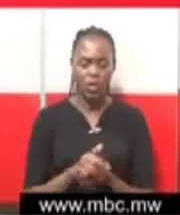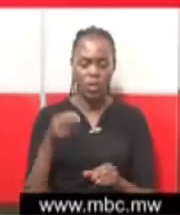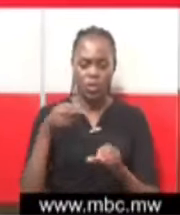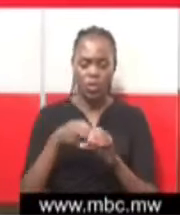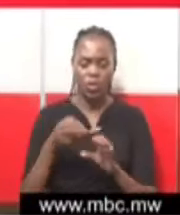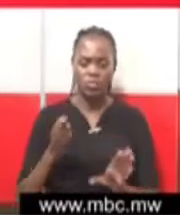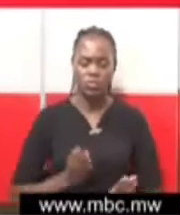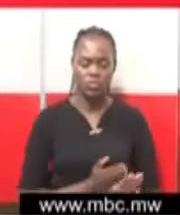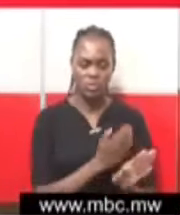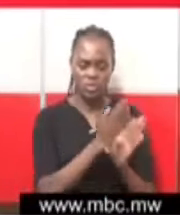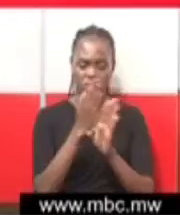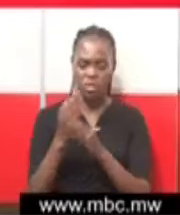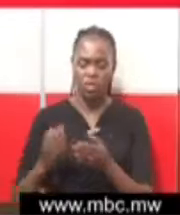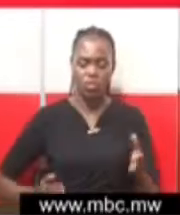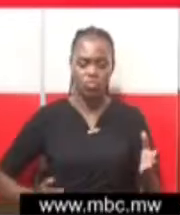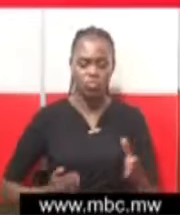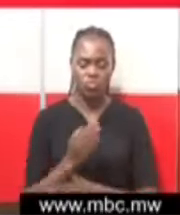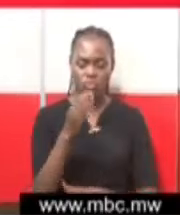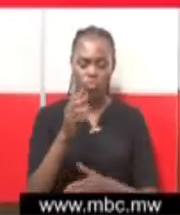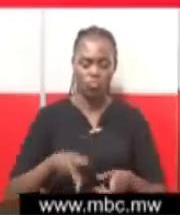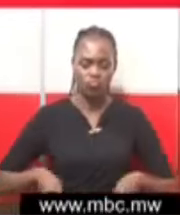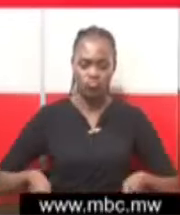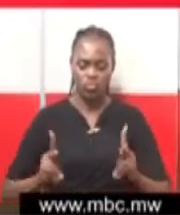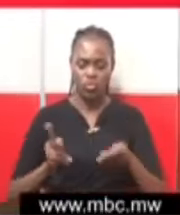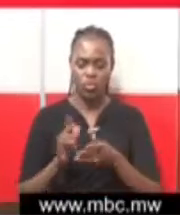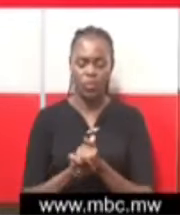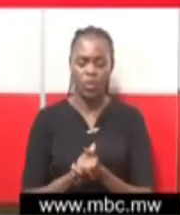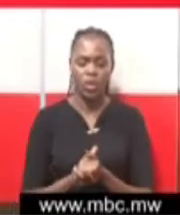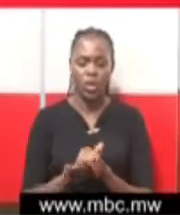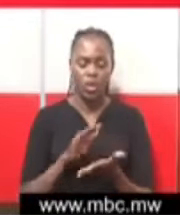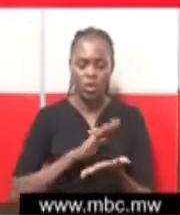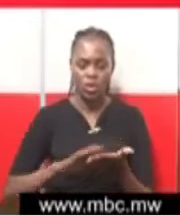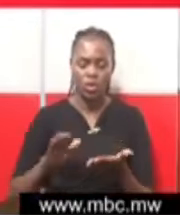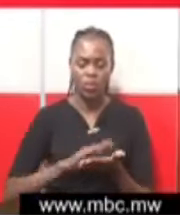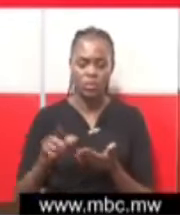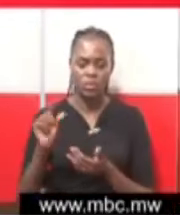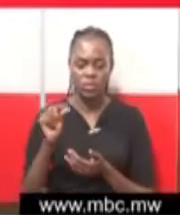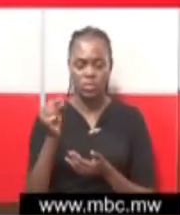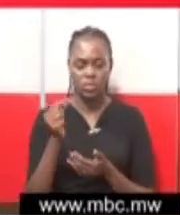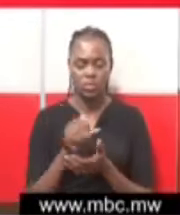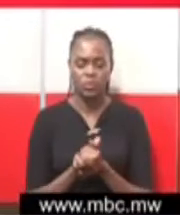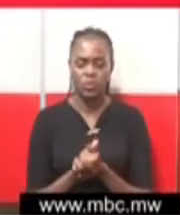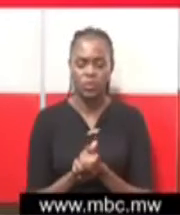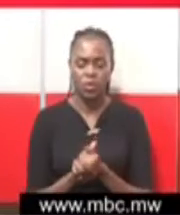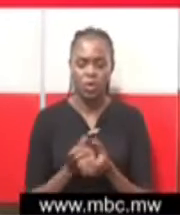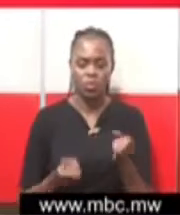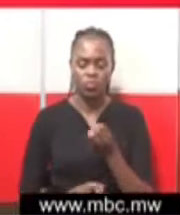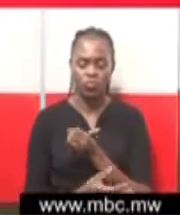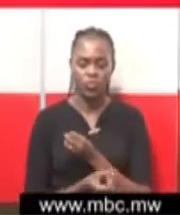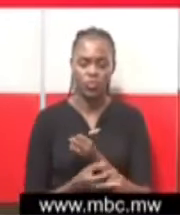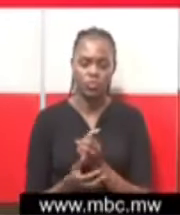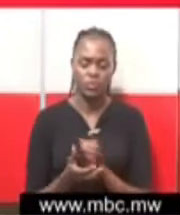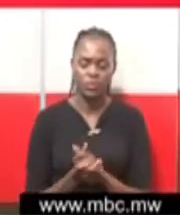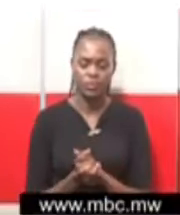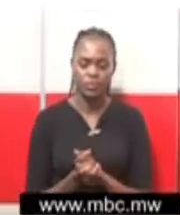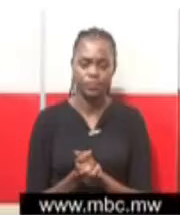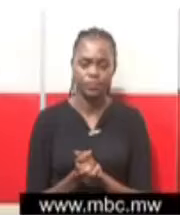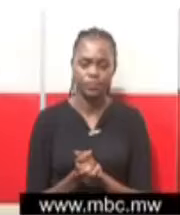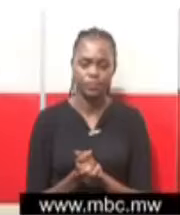from Mozambique to Malawi through rail, which will reduce the landing costs. Austin Gajibea reports from Maputo,